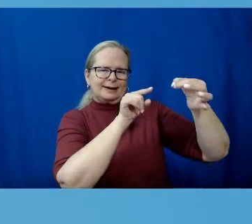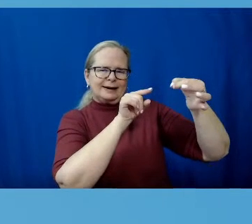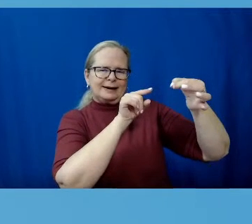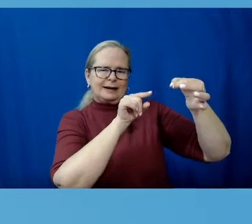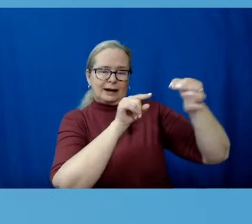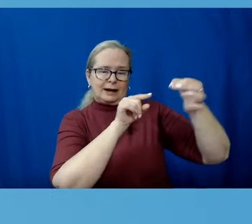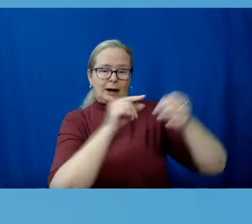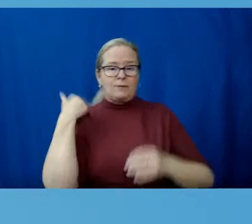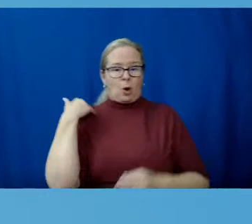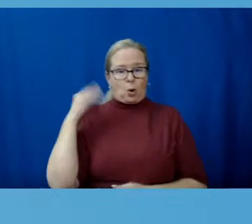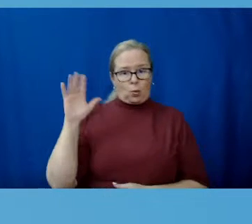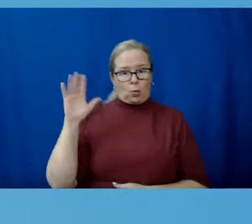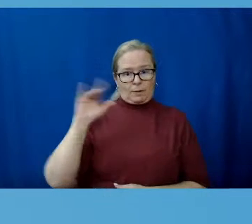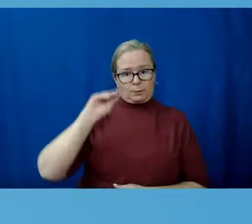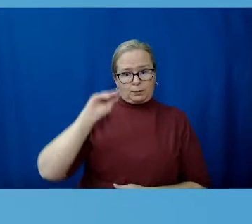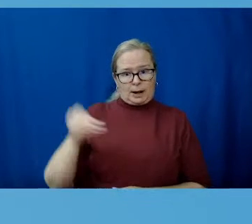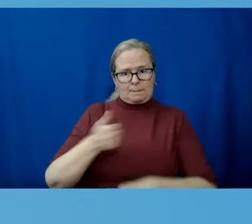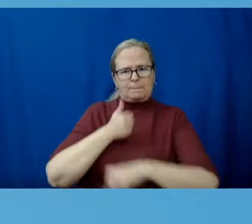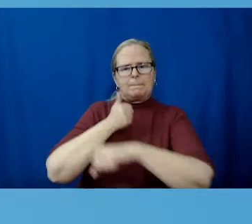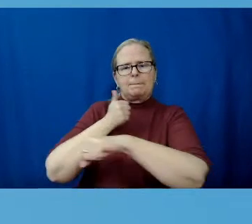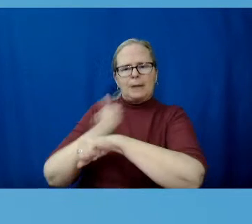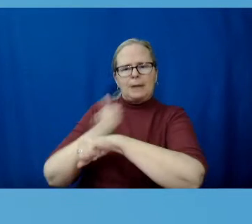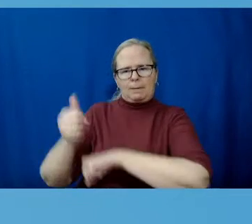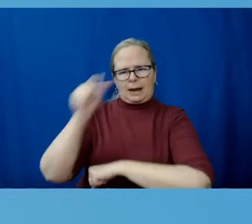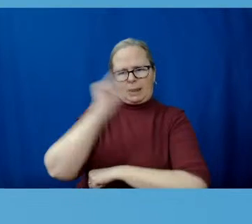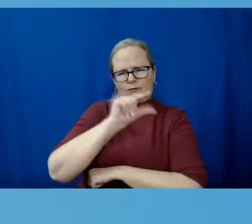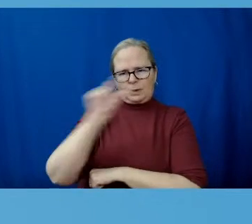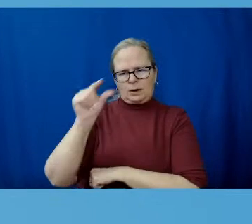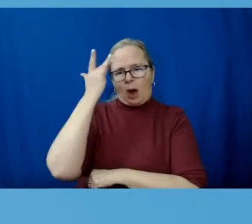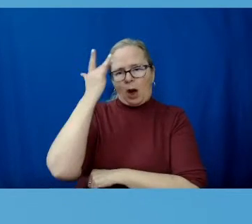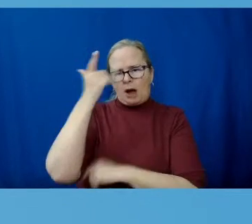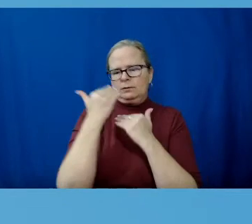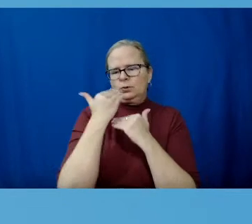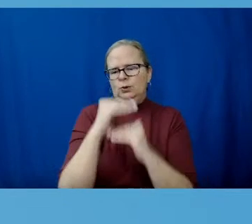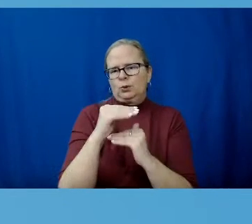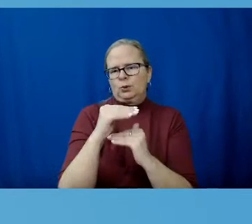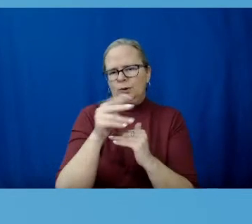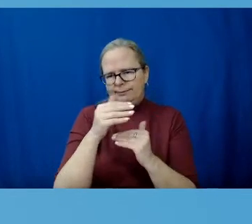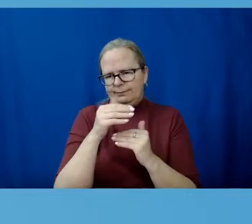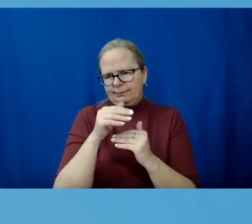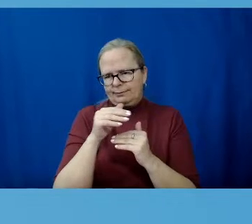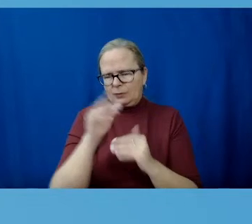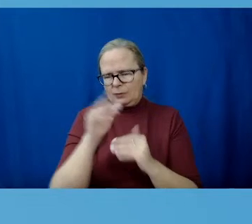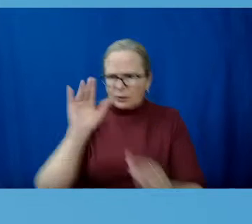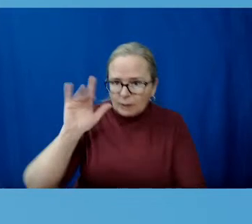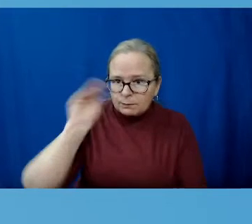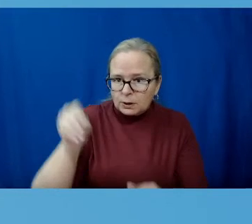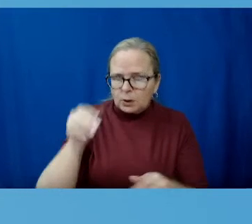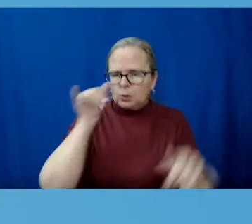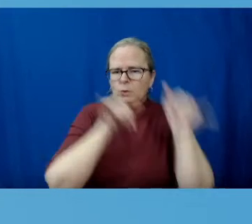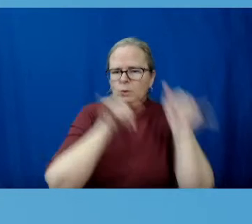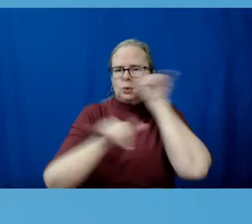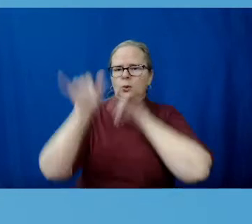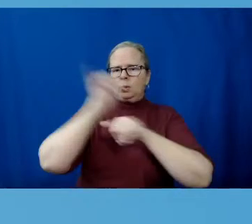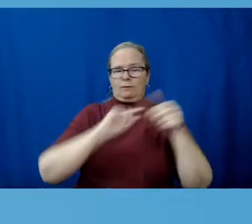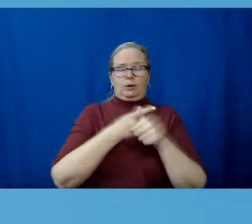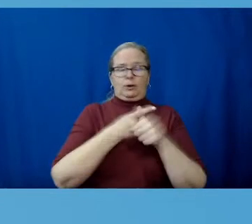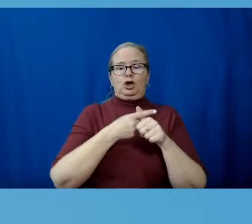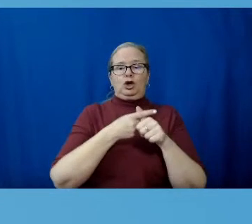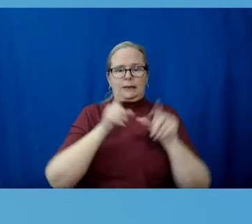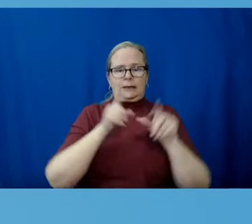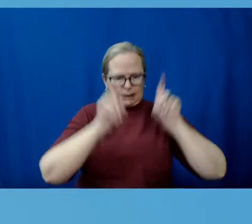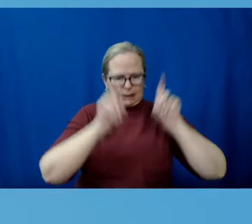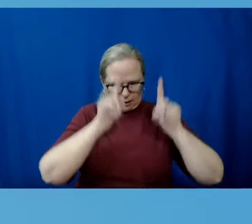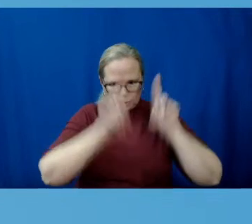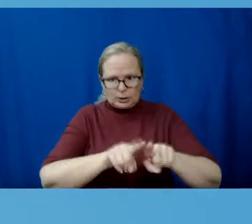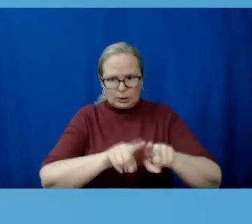absolutely unprecedented. You've got a situation of a very new party that was put together that had a lot of